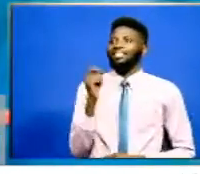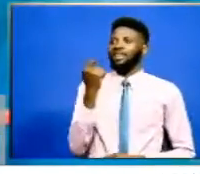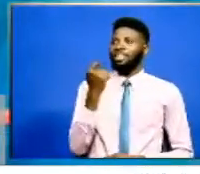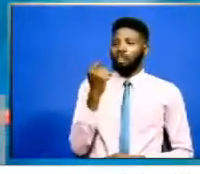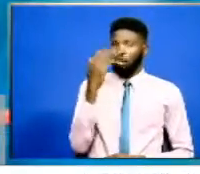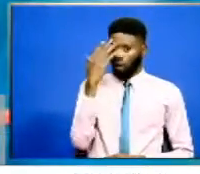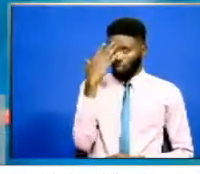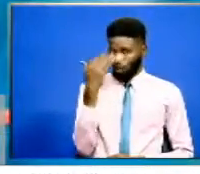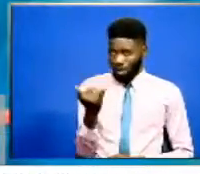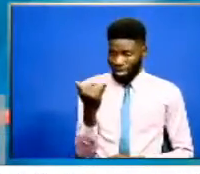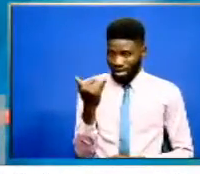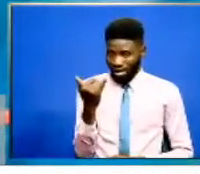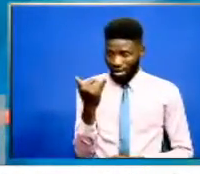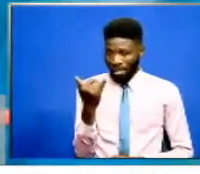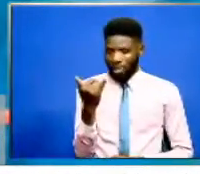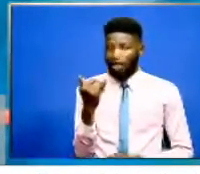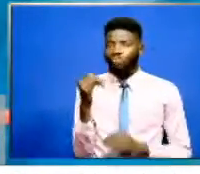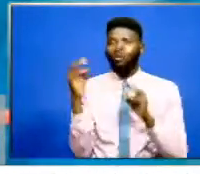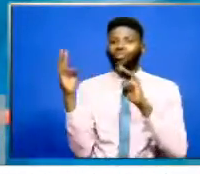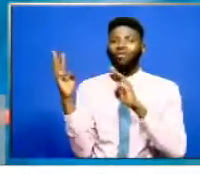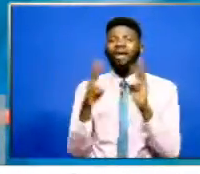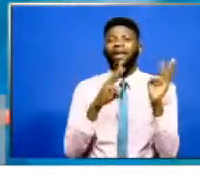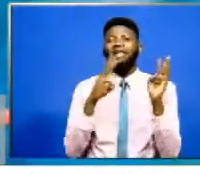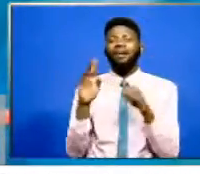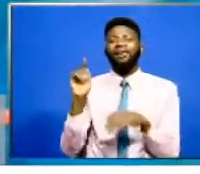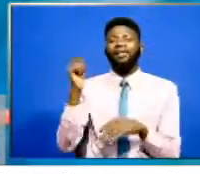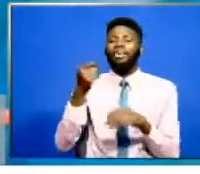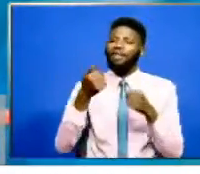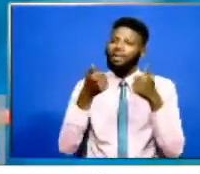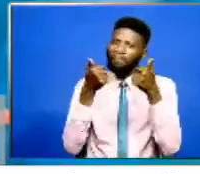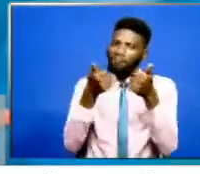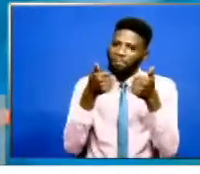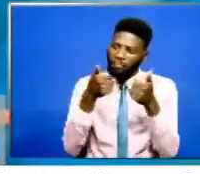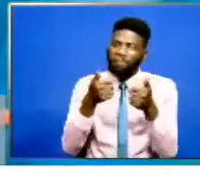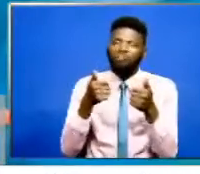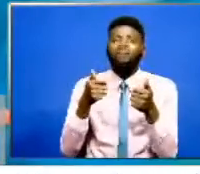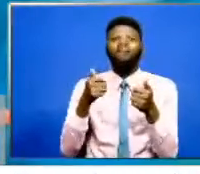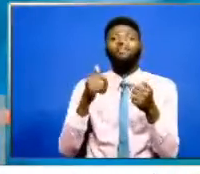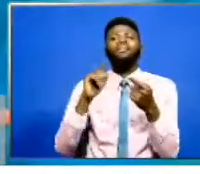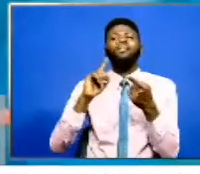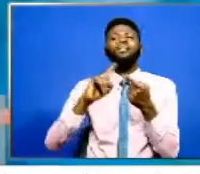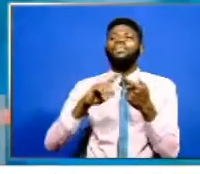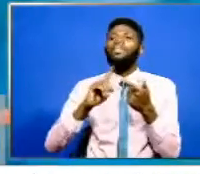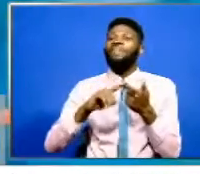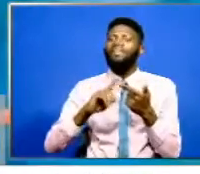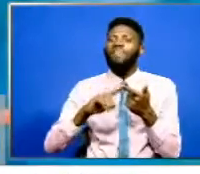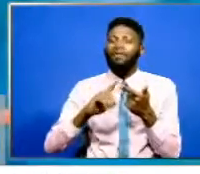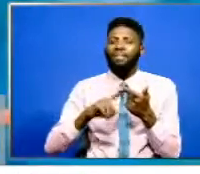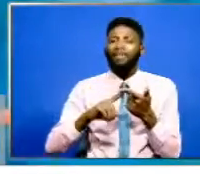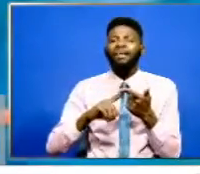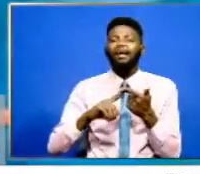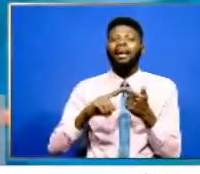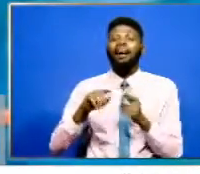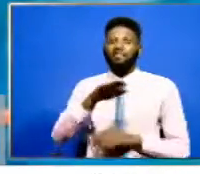Because of this good weather, because of the good environment here in